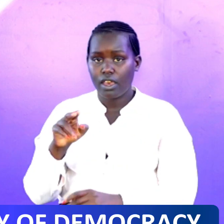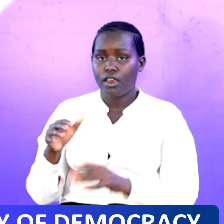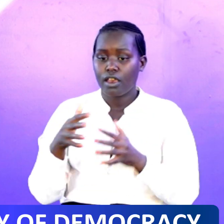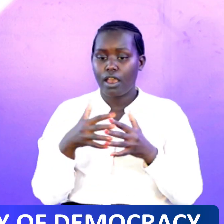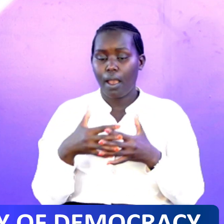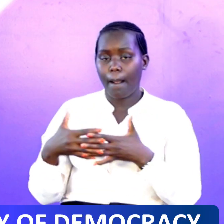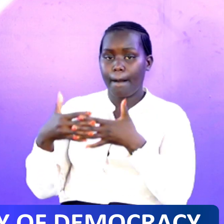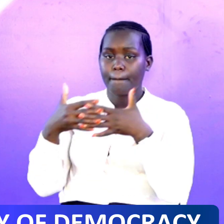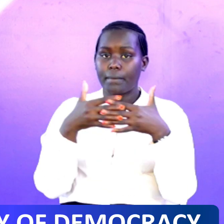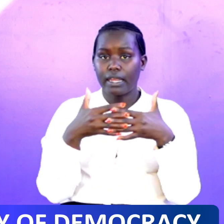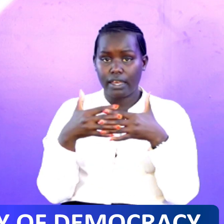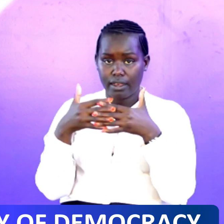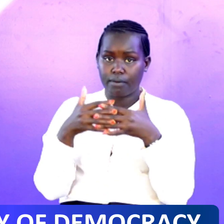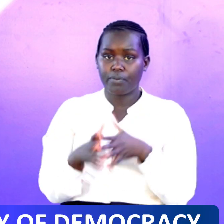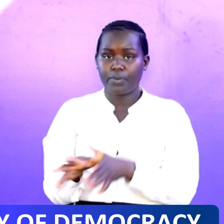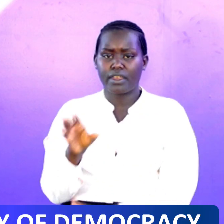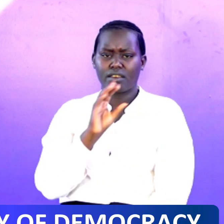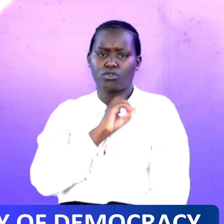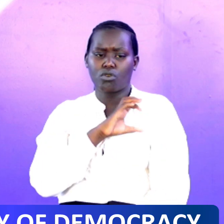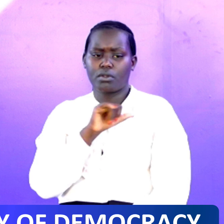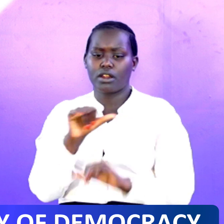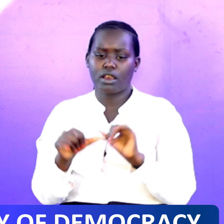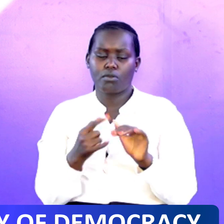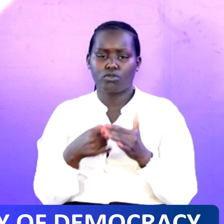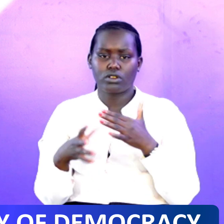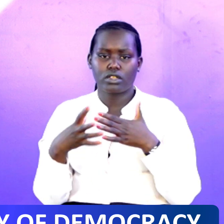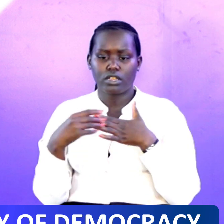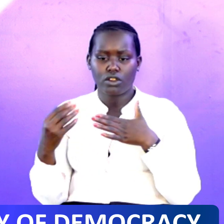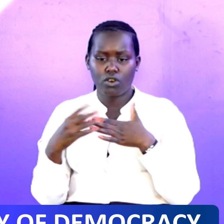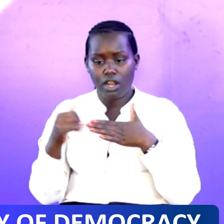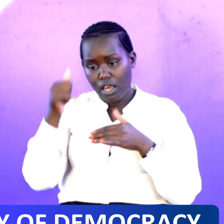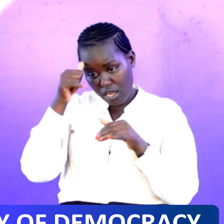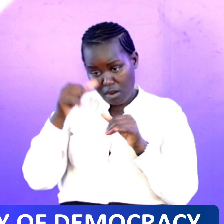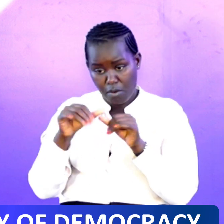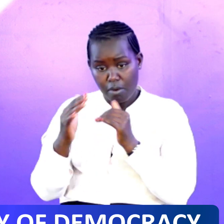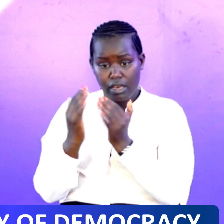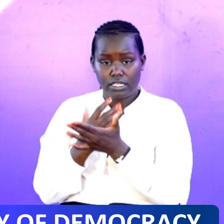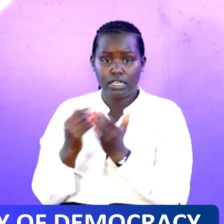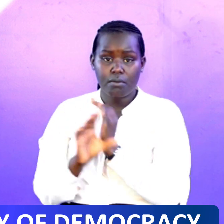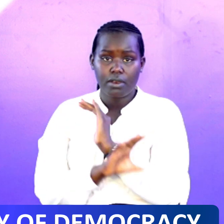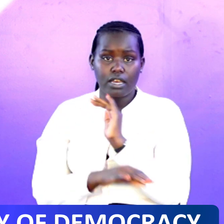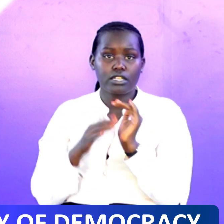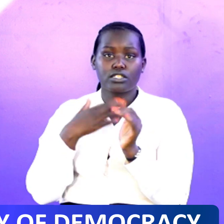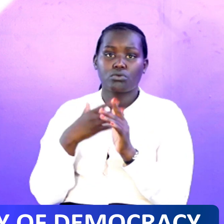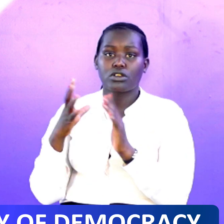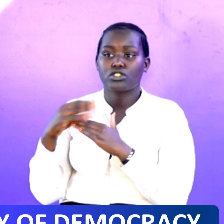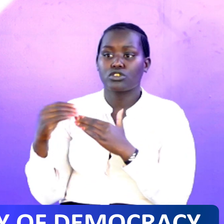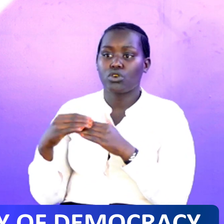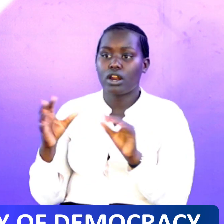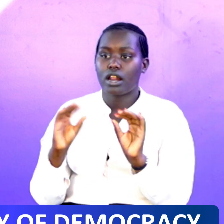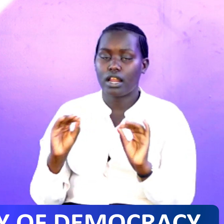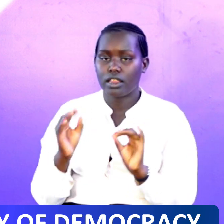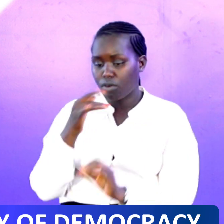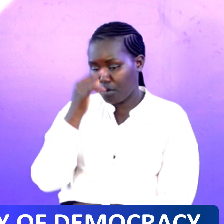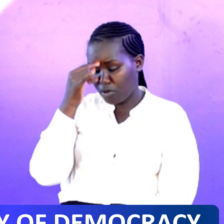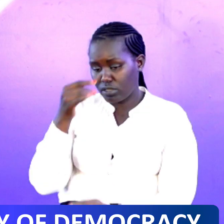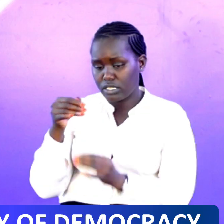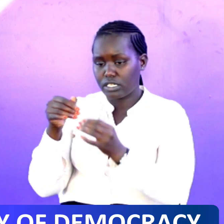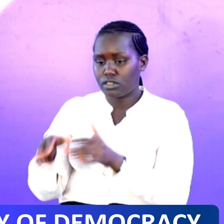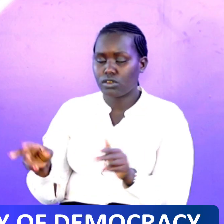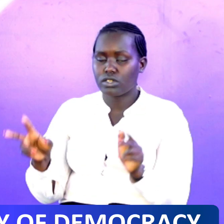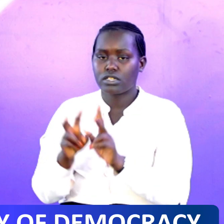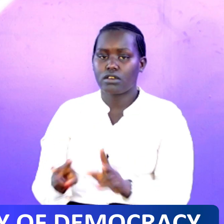They are actually complaining about the dollar. And remember, there are some countries that do not want the dollar now, so the dollar has lost value. So it's not that the Kenyan shillings has gained. That's